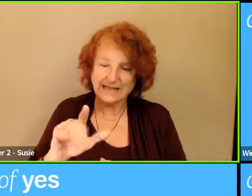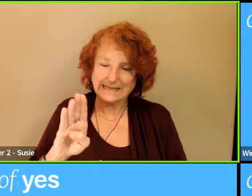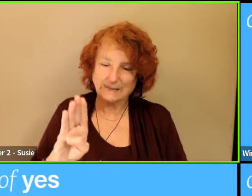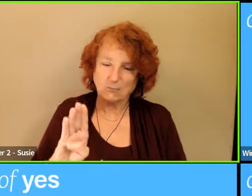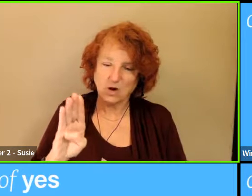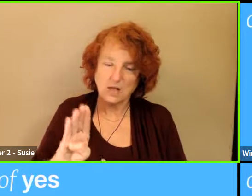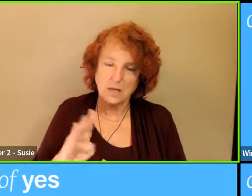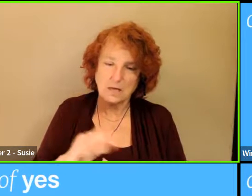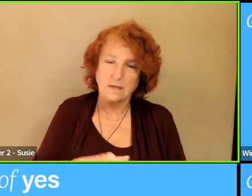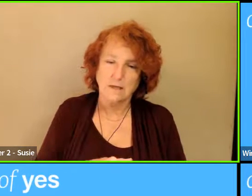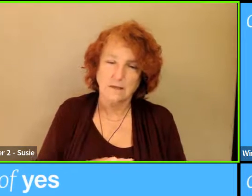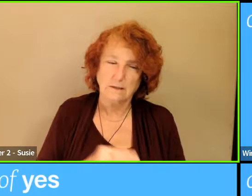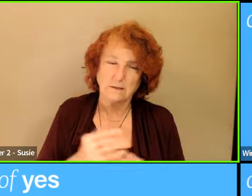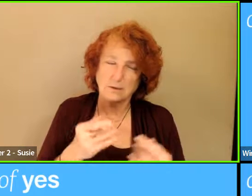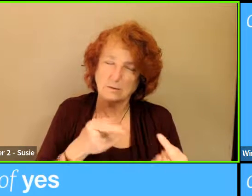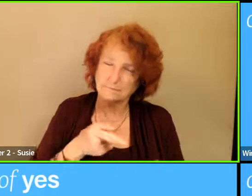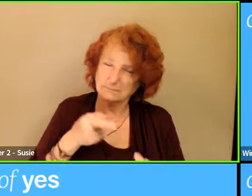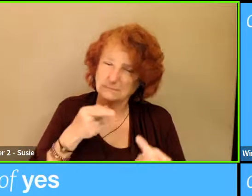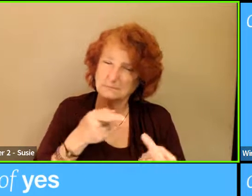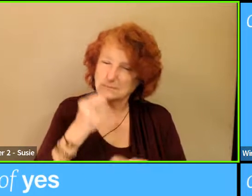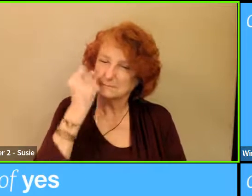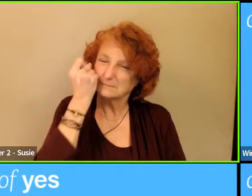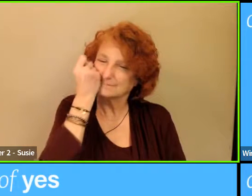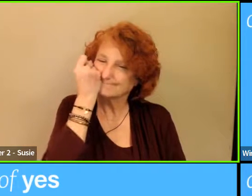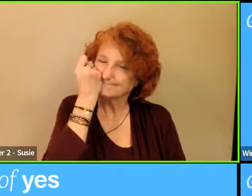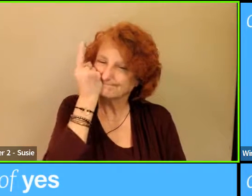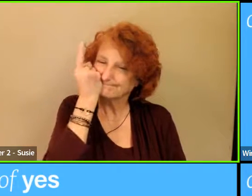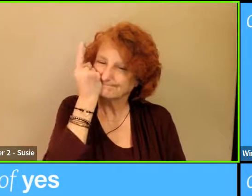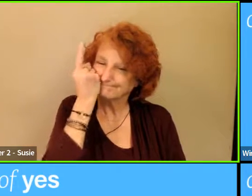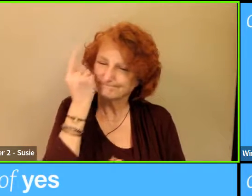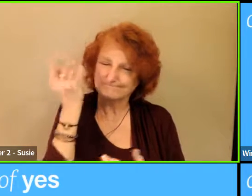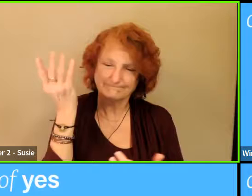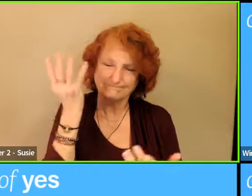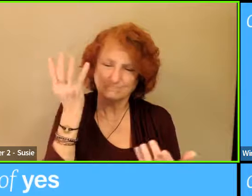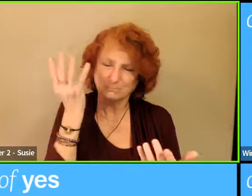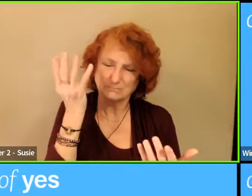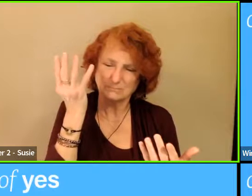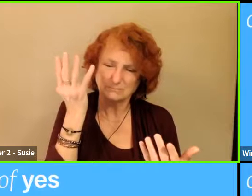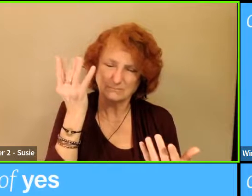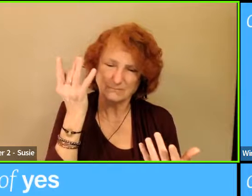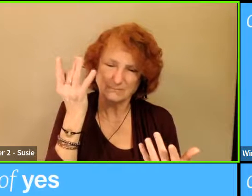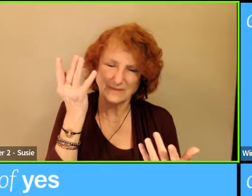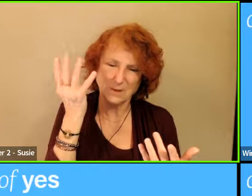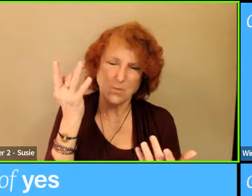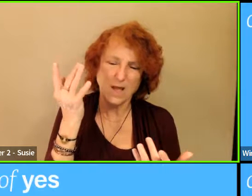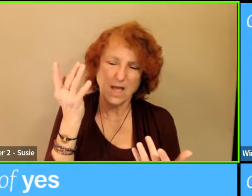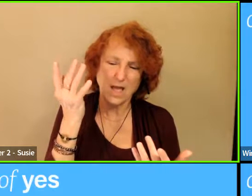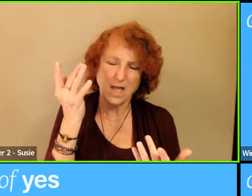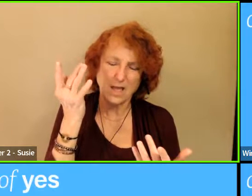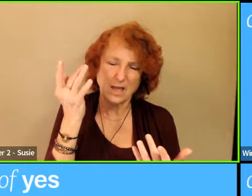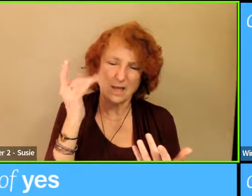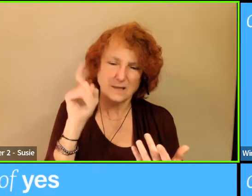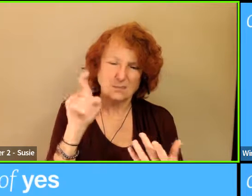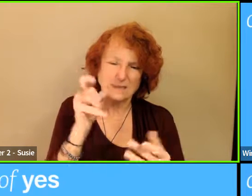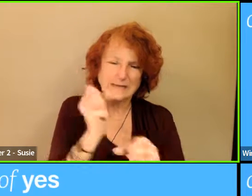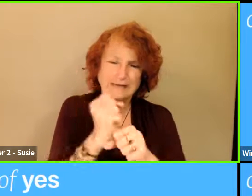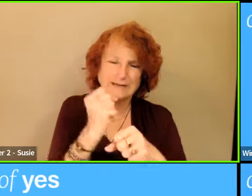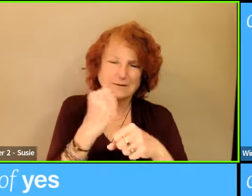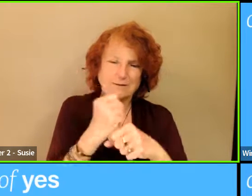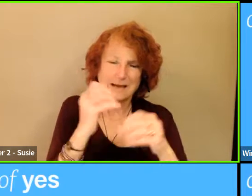So I'm struggling to understand what the purpose of creating more